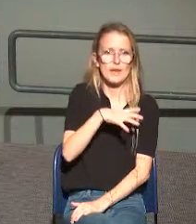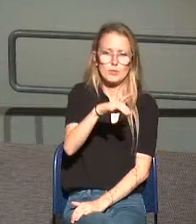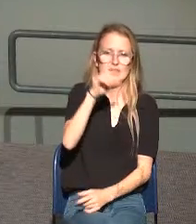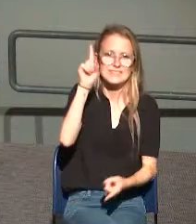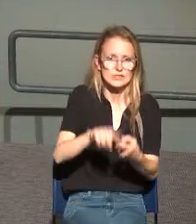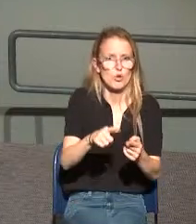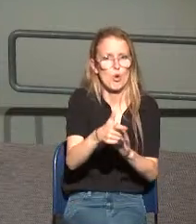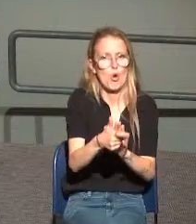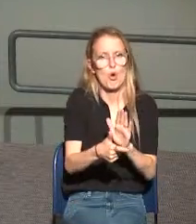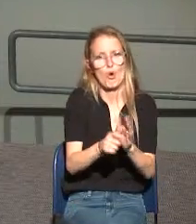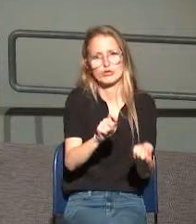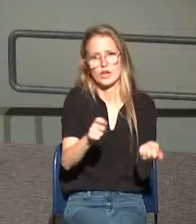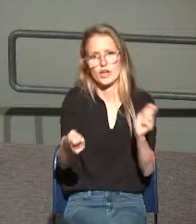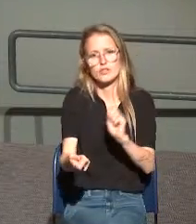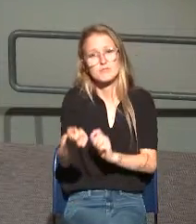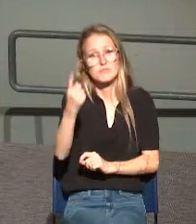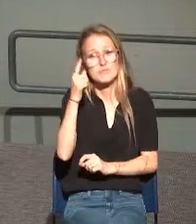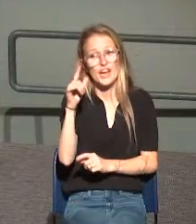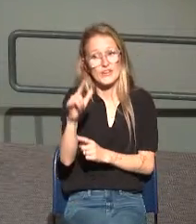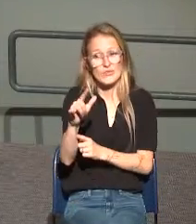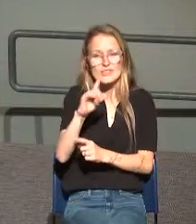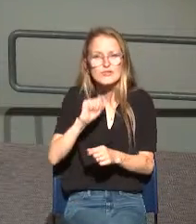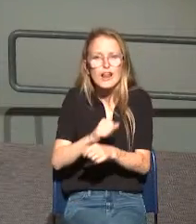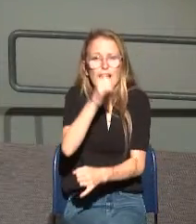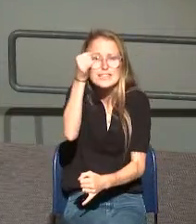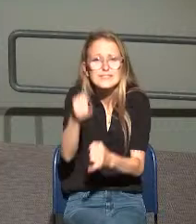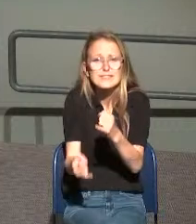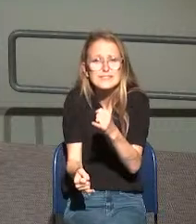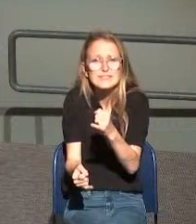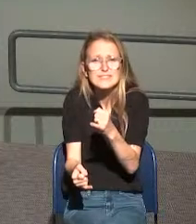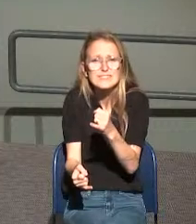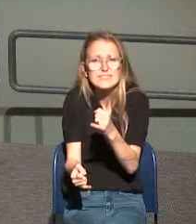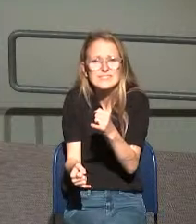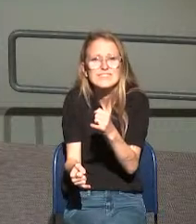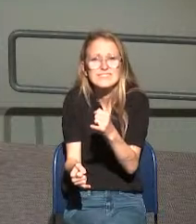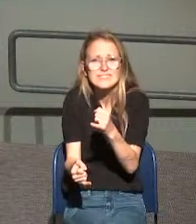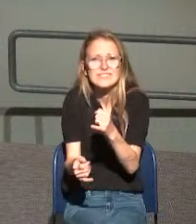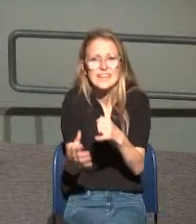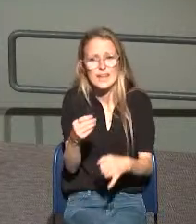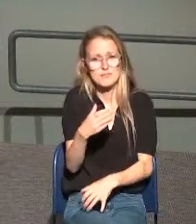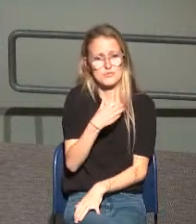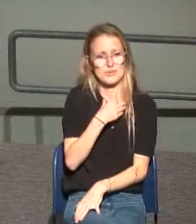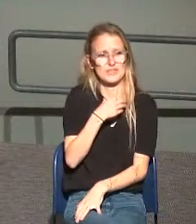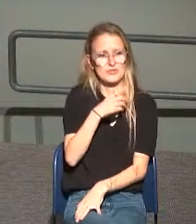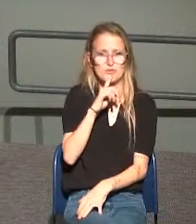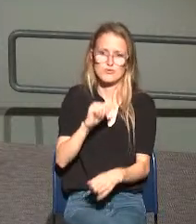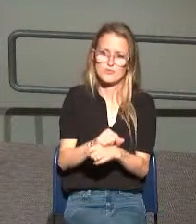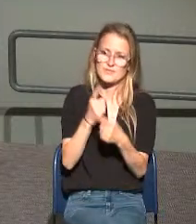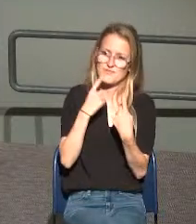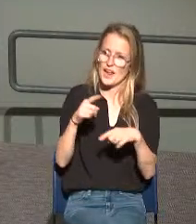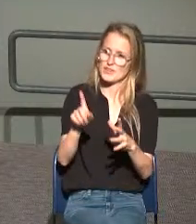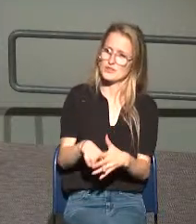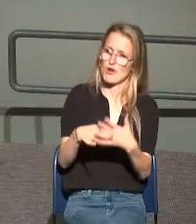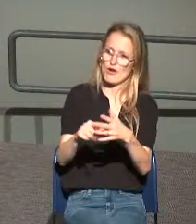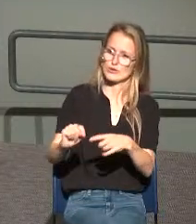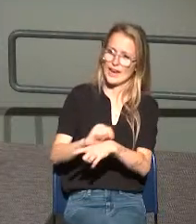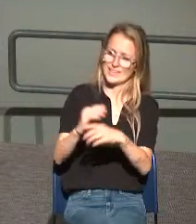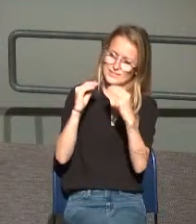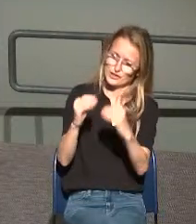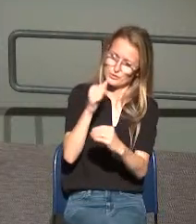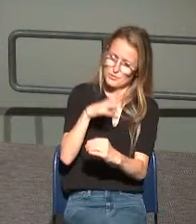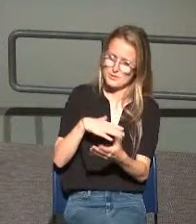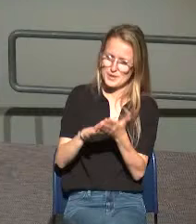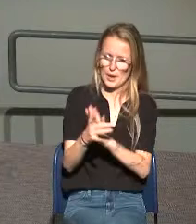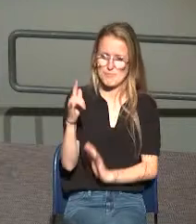But the Air Force was actually the last of the services, other than the Marines, to finally start training women as pilots. So they